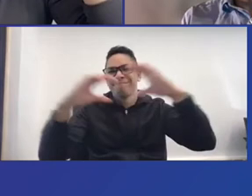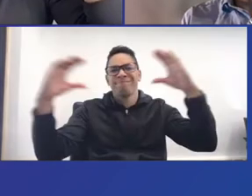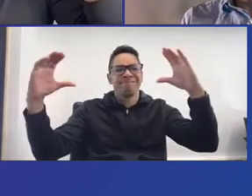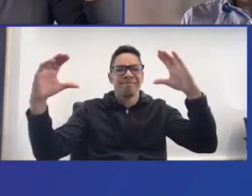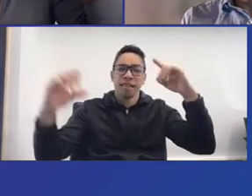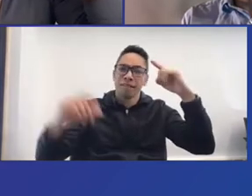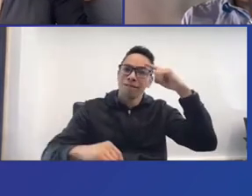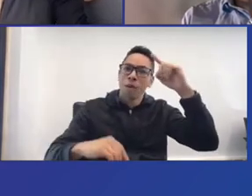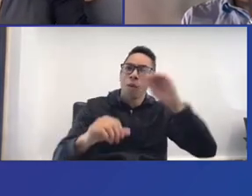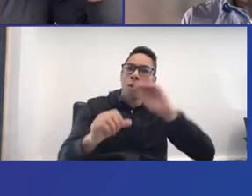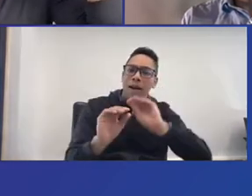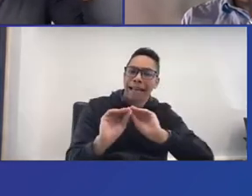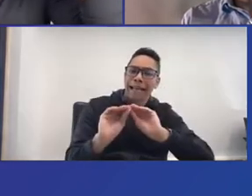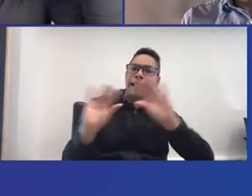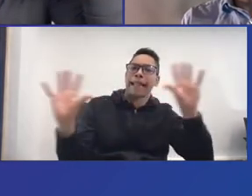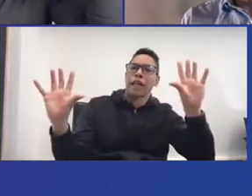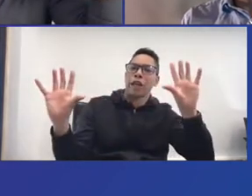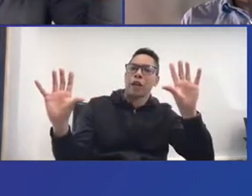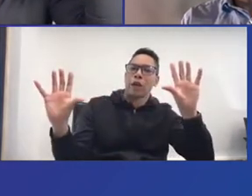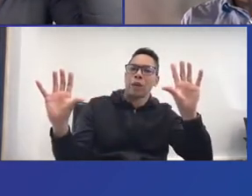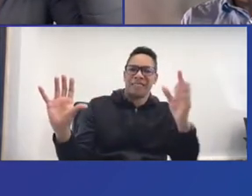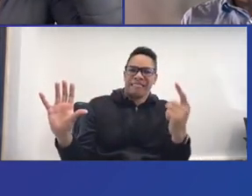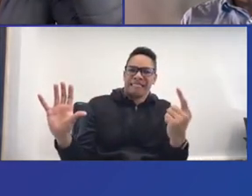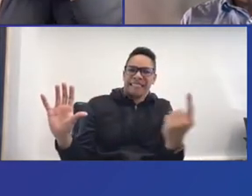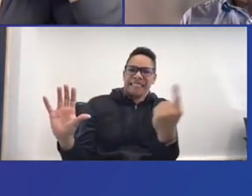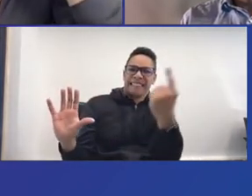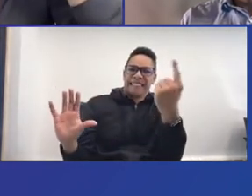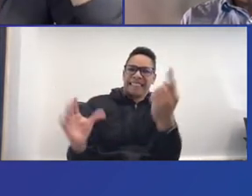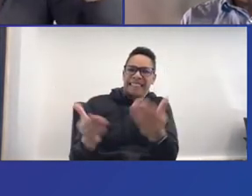for a clear thing to happen.